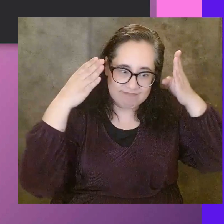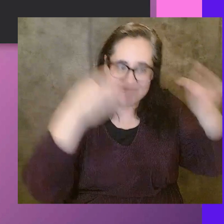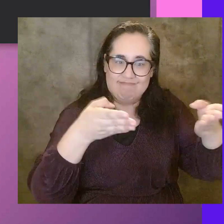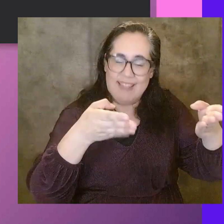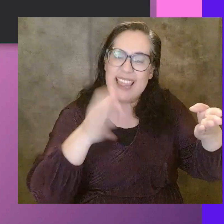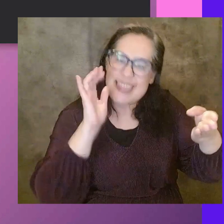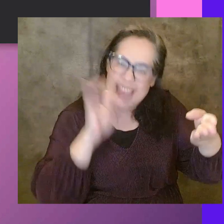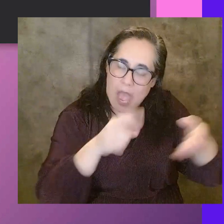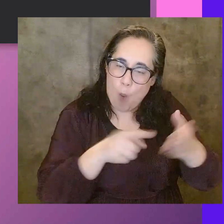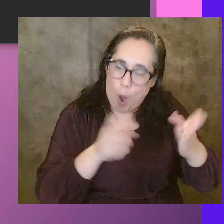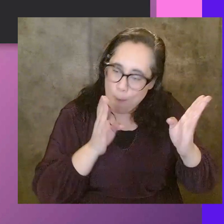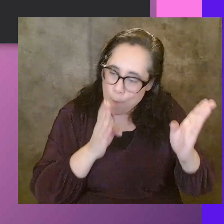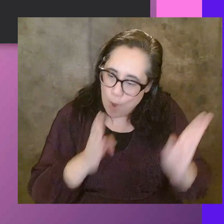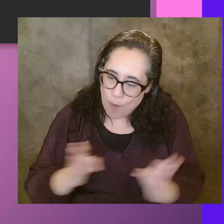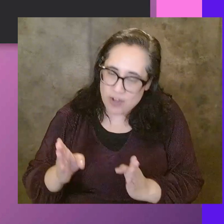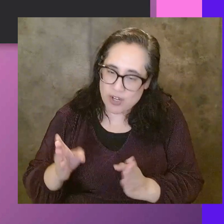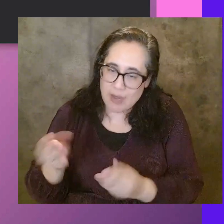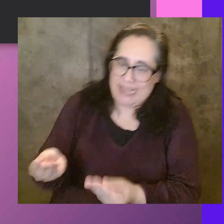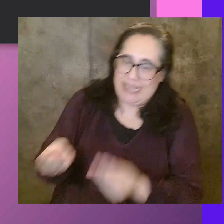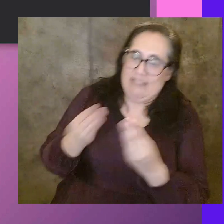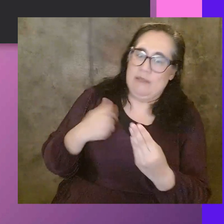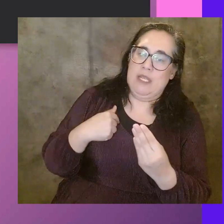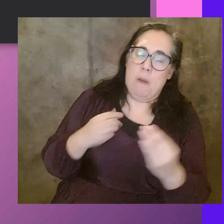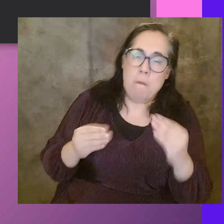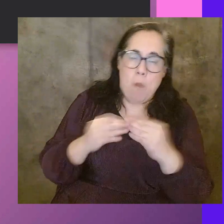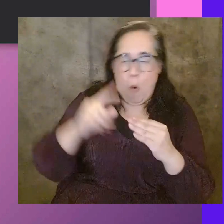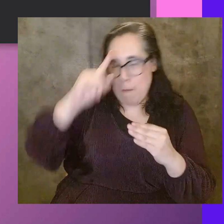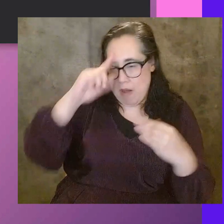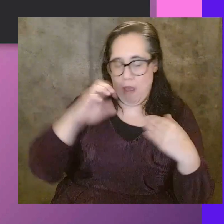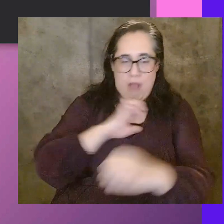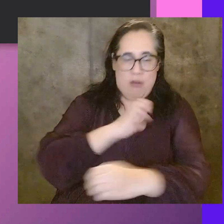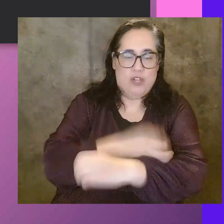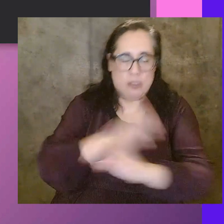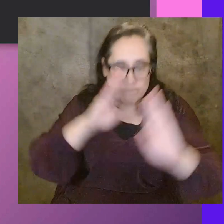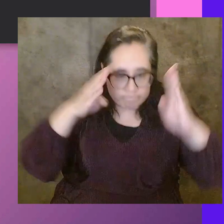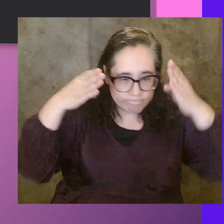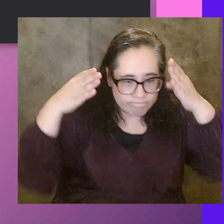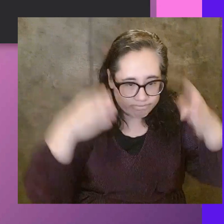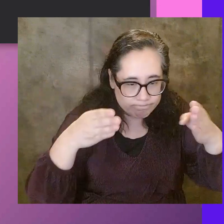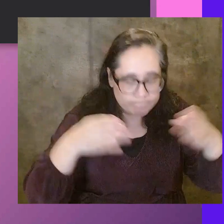communication happening in front of us. That's what preparation really provides.